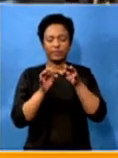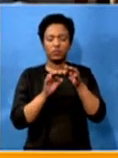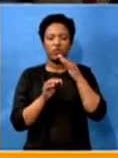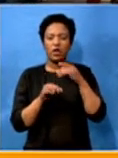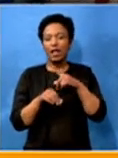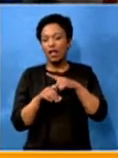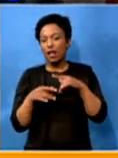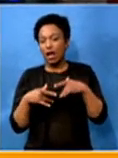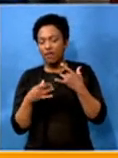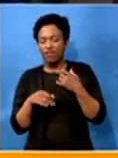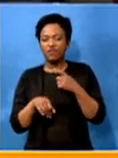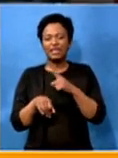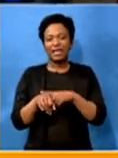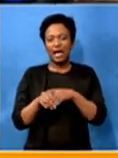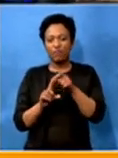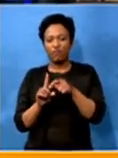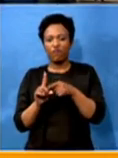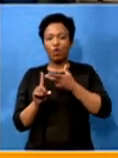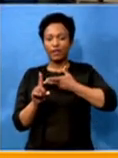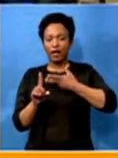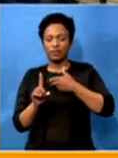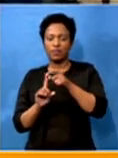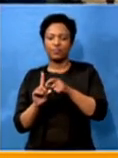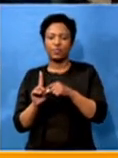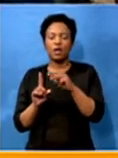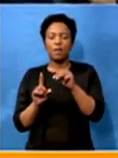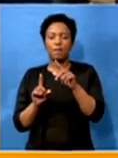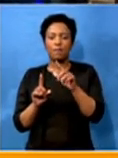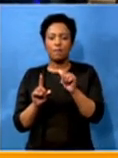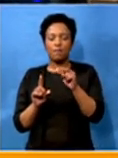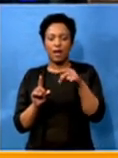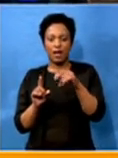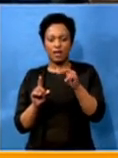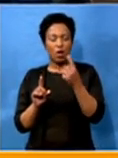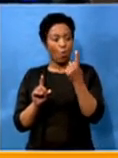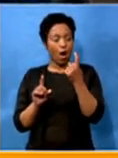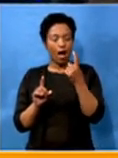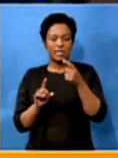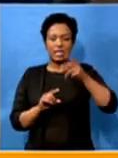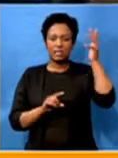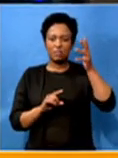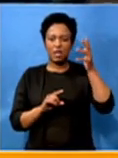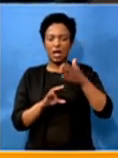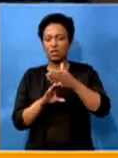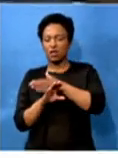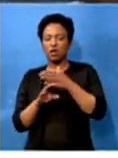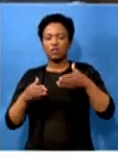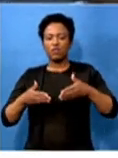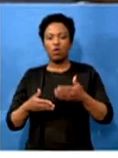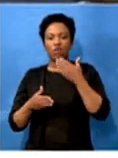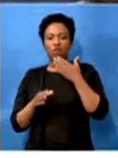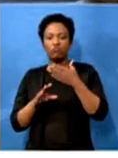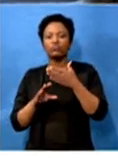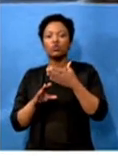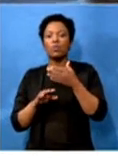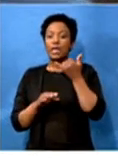of Andrew Mlangeni, but one of the speakers this morning at that funeral service will of course be former President Thabo